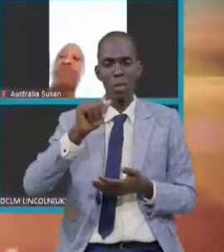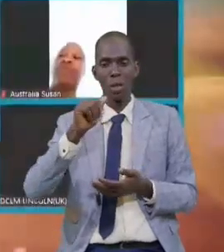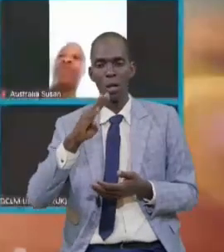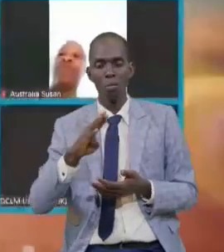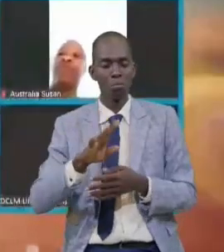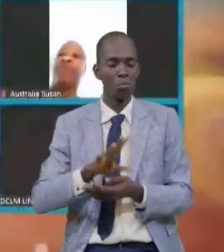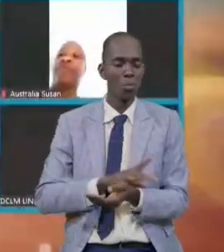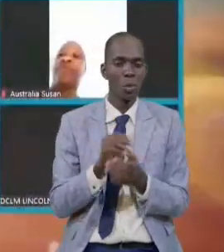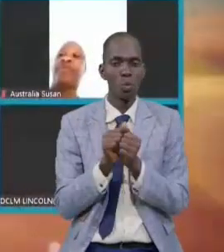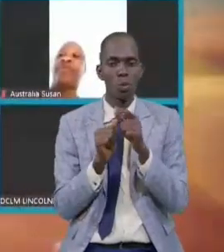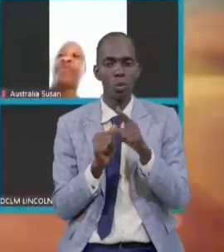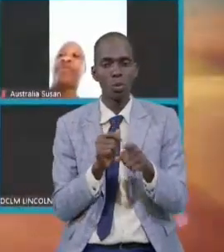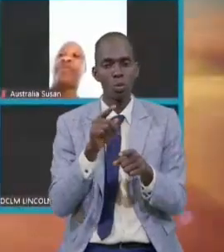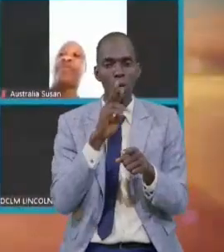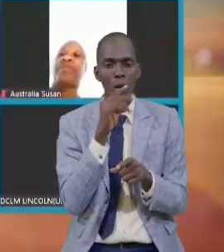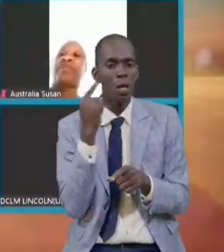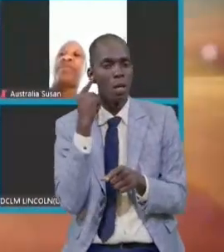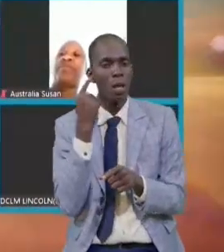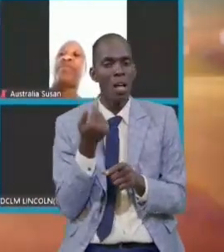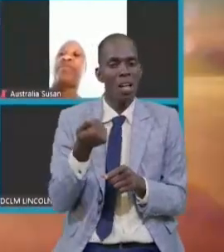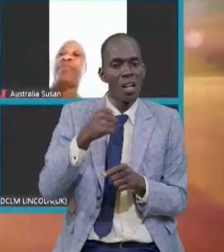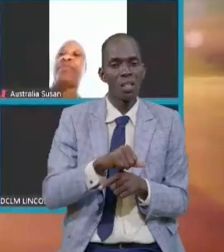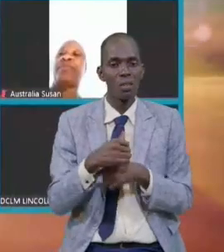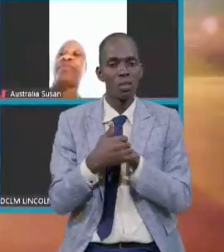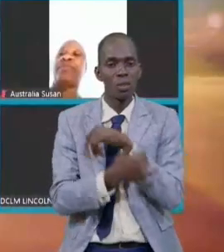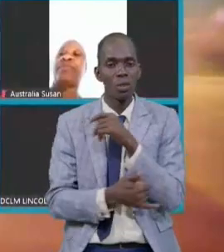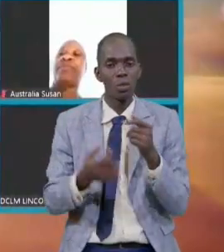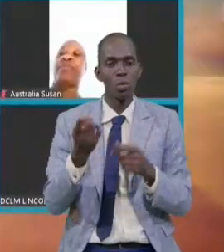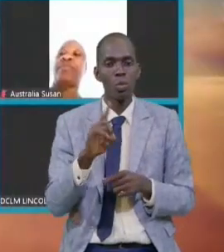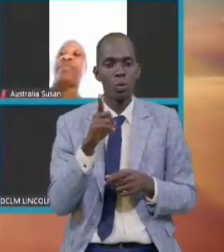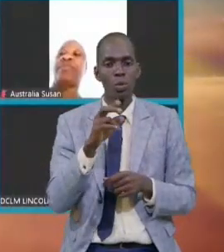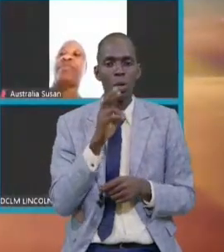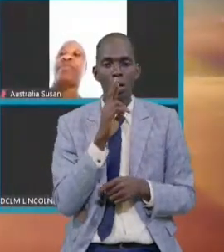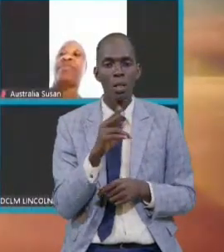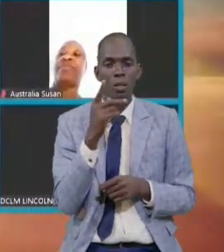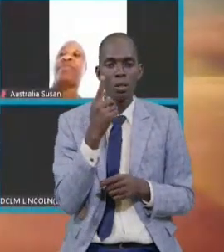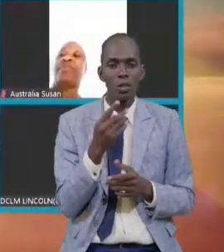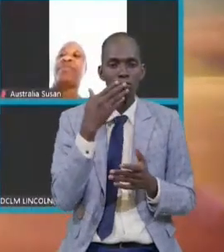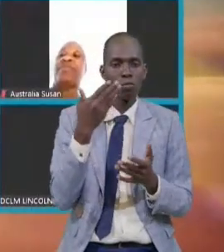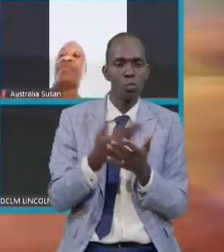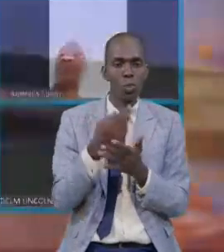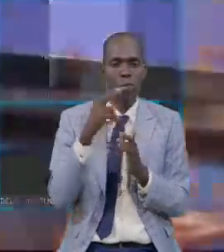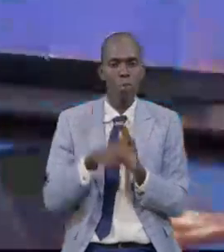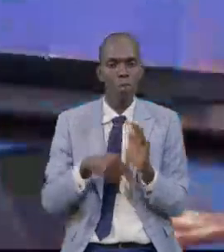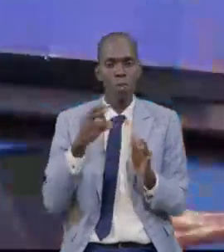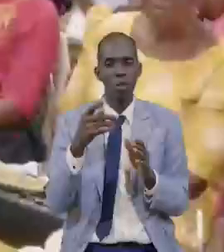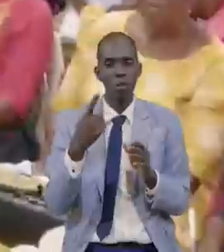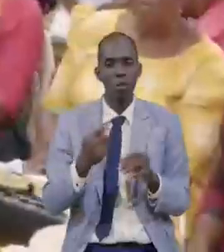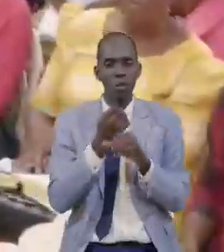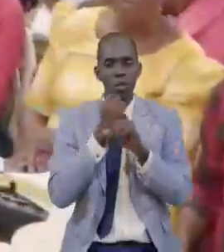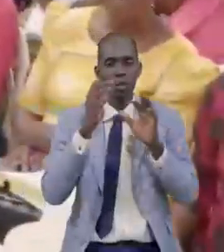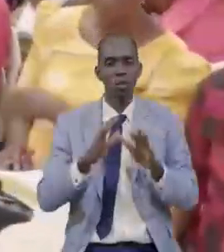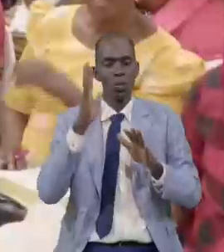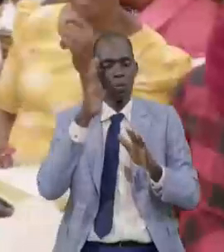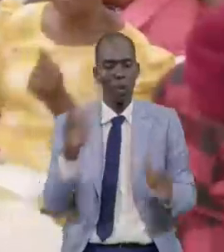nation where you are, the goodness of the Savior will reach you in that nation in Jesus'